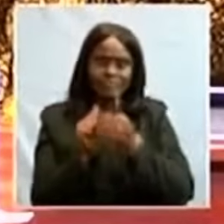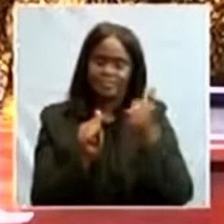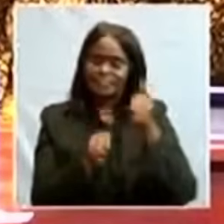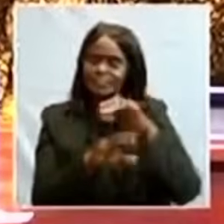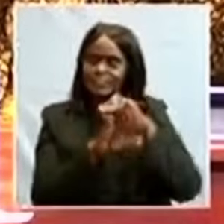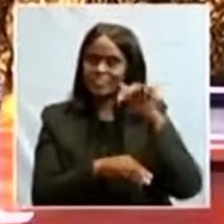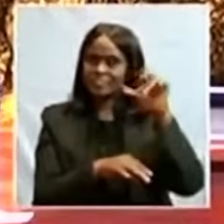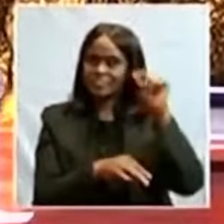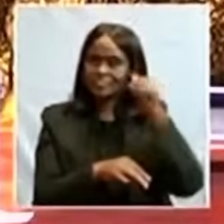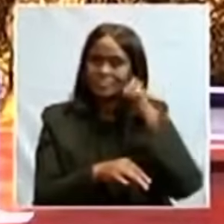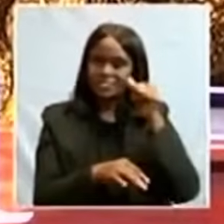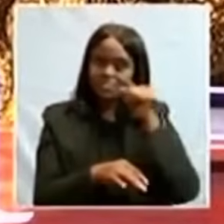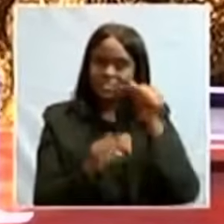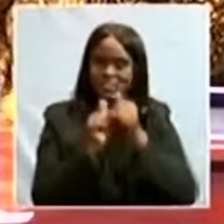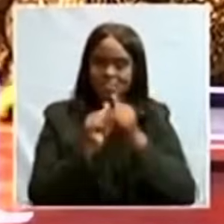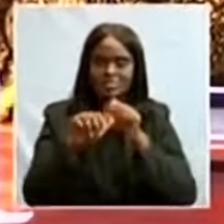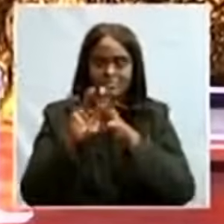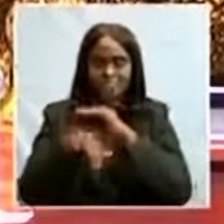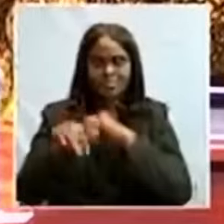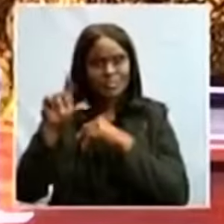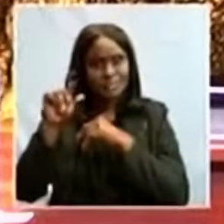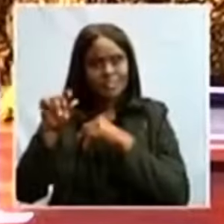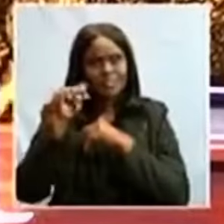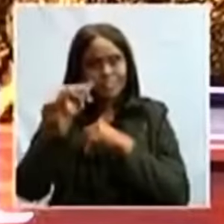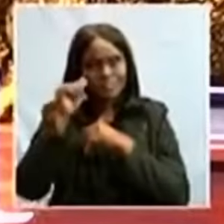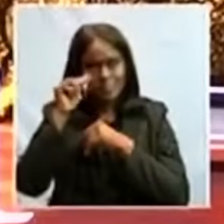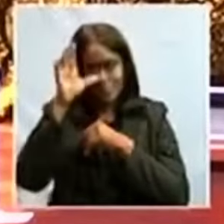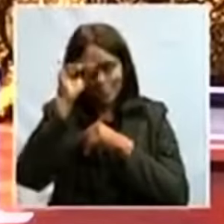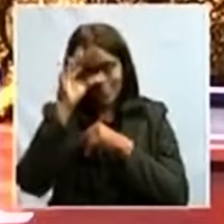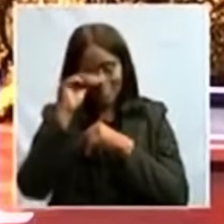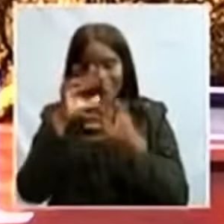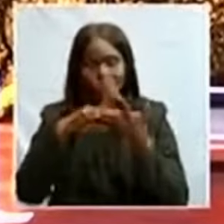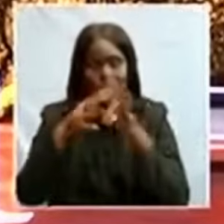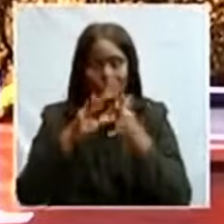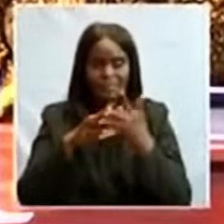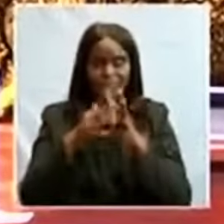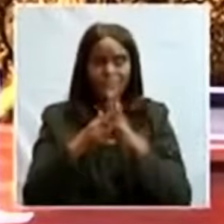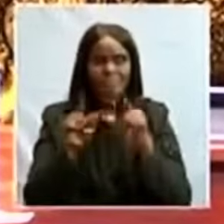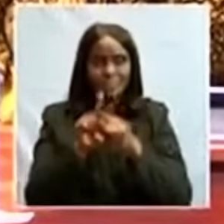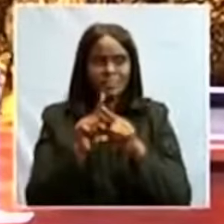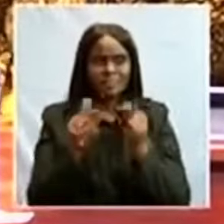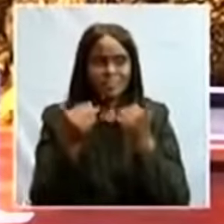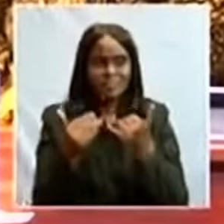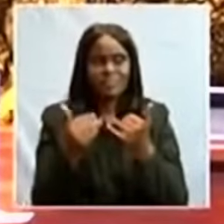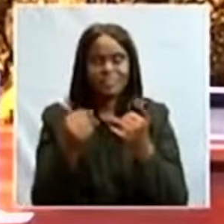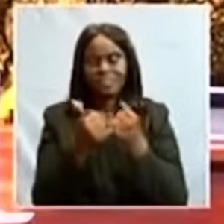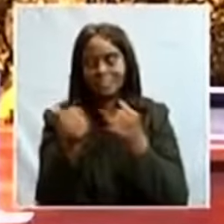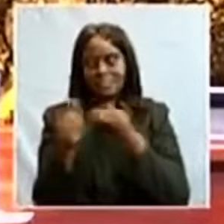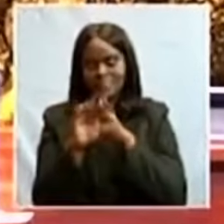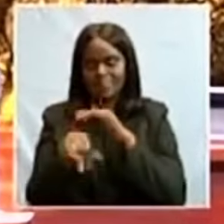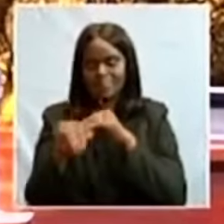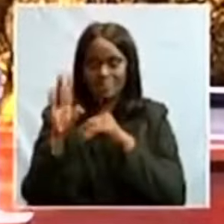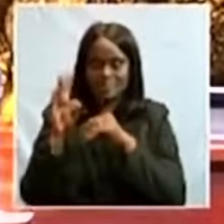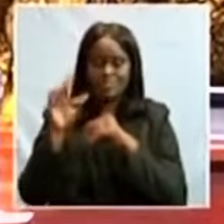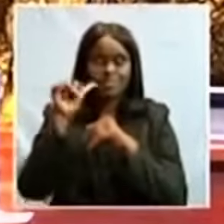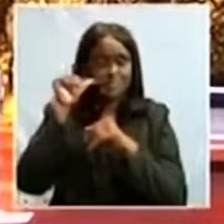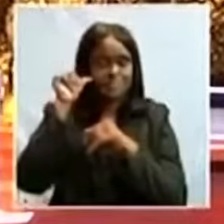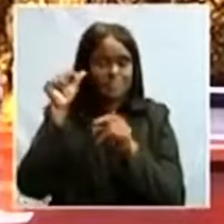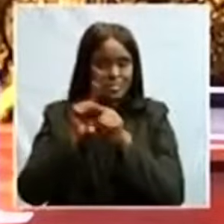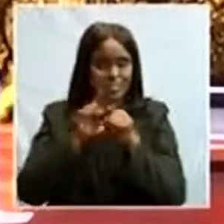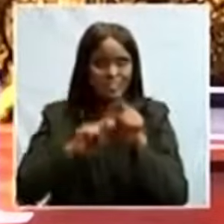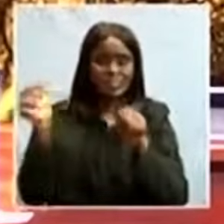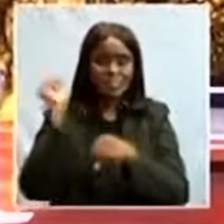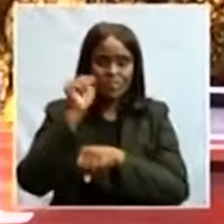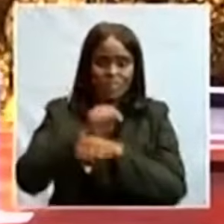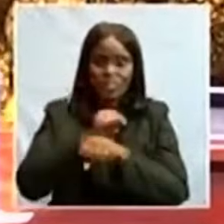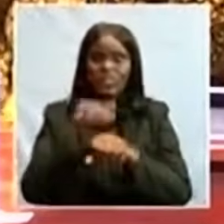under-20 girls and under-20 girls and boys. And now the under-17 yesterday also walloped Namibia